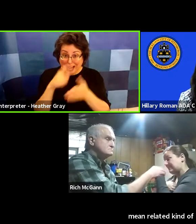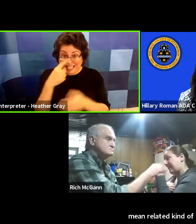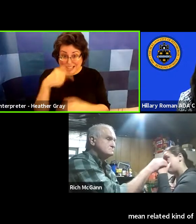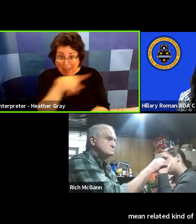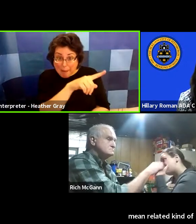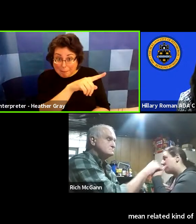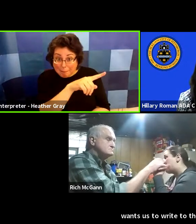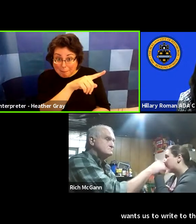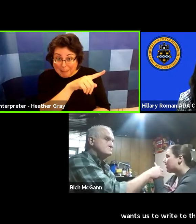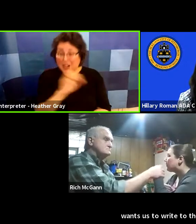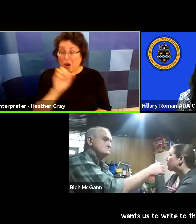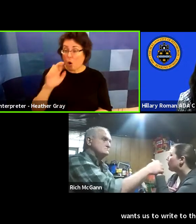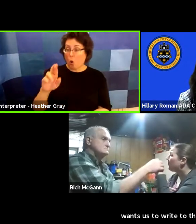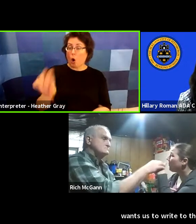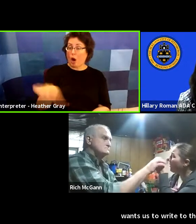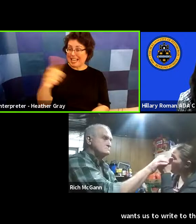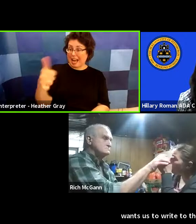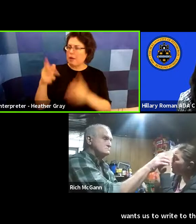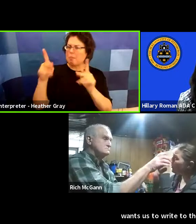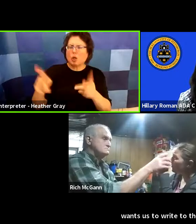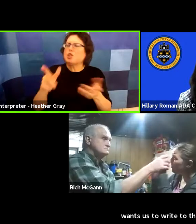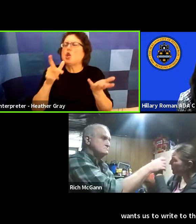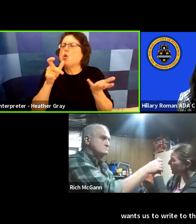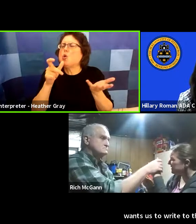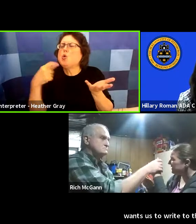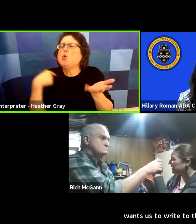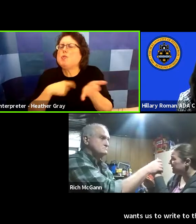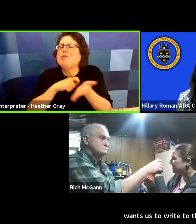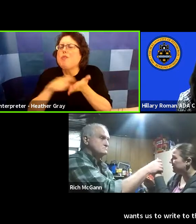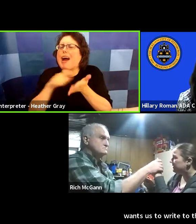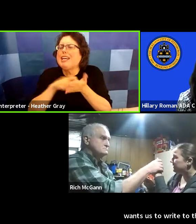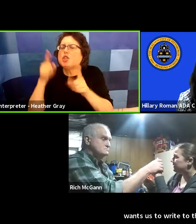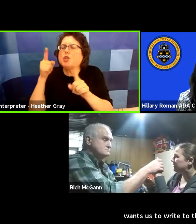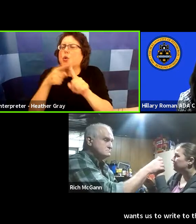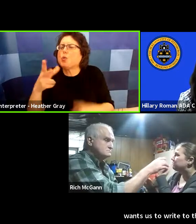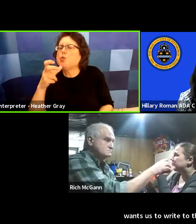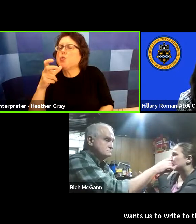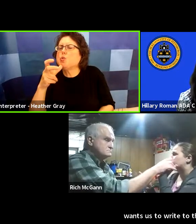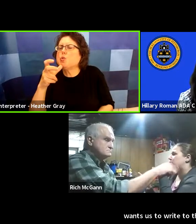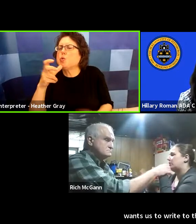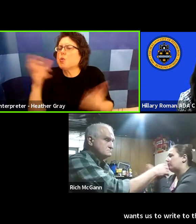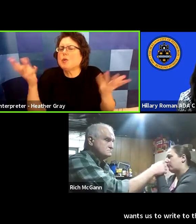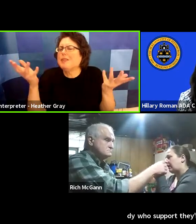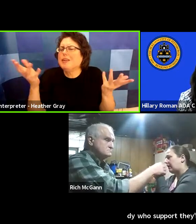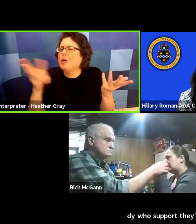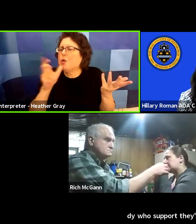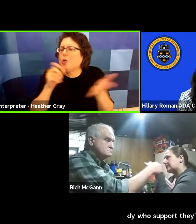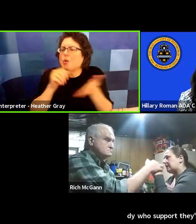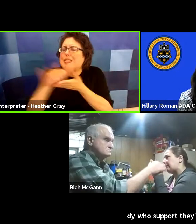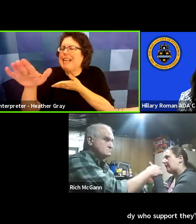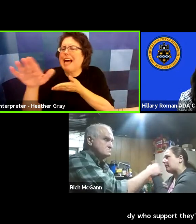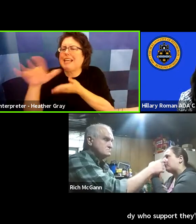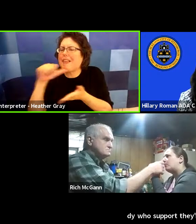somebody who support they're interested in getting that we should write to. But, right.